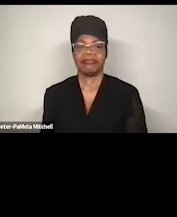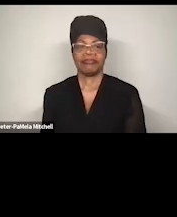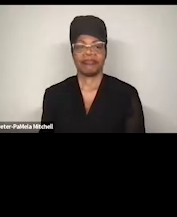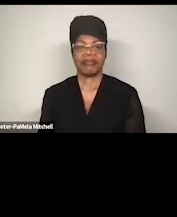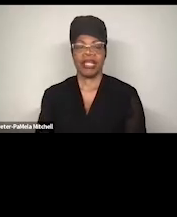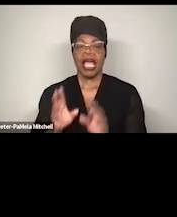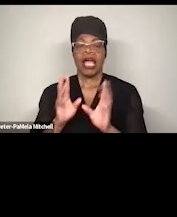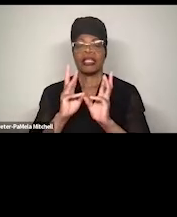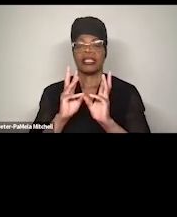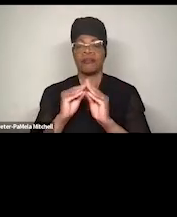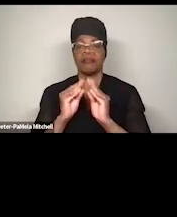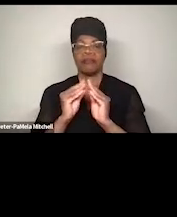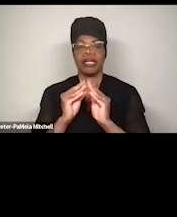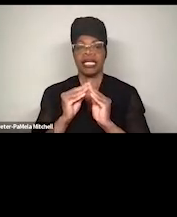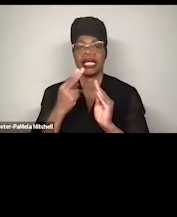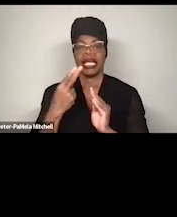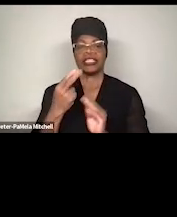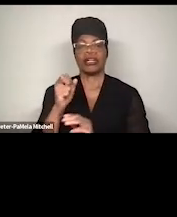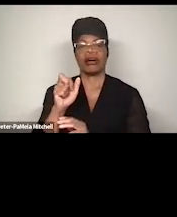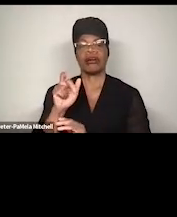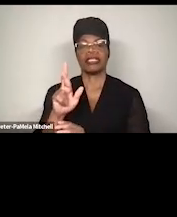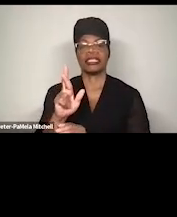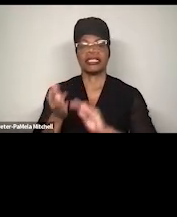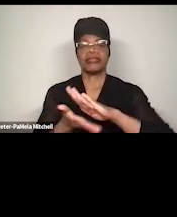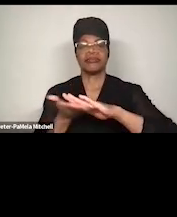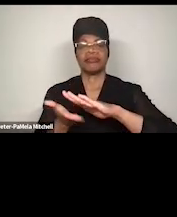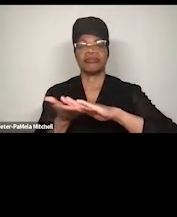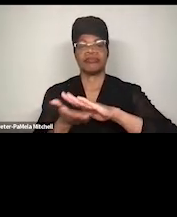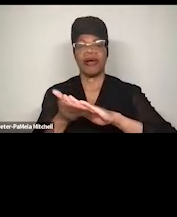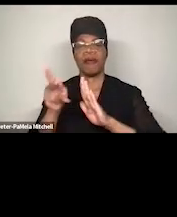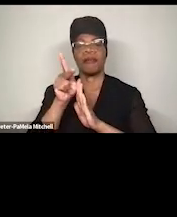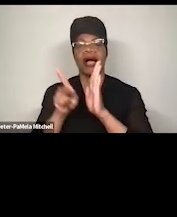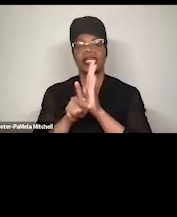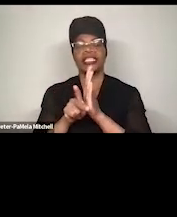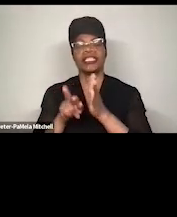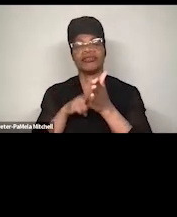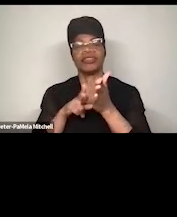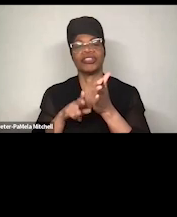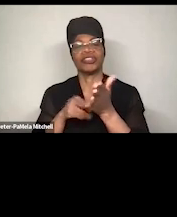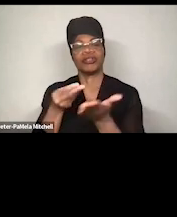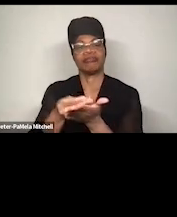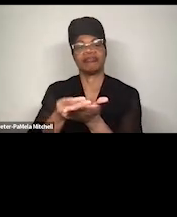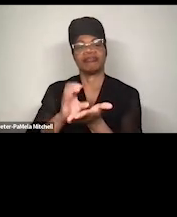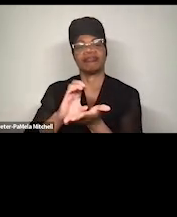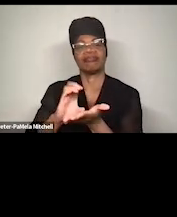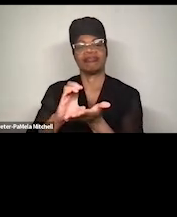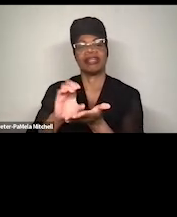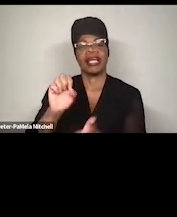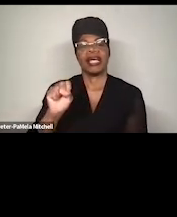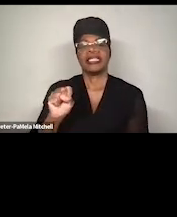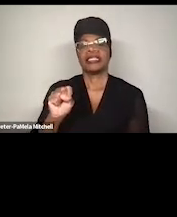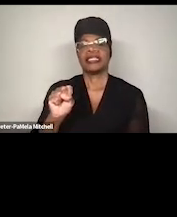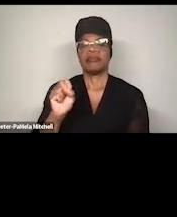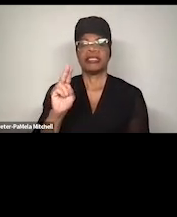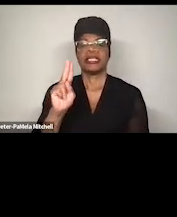This webinar, the HHRC, is operated by Policy Research. We are funded by the Substance Abuse and Mental Health